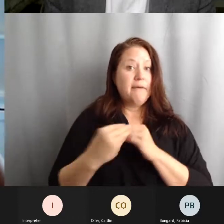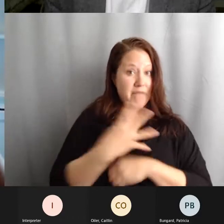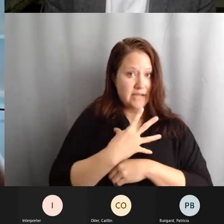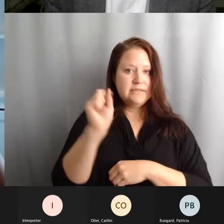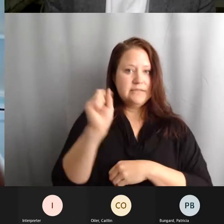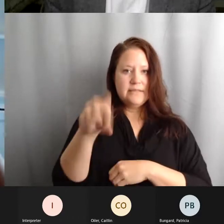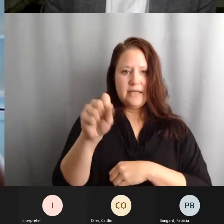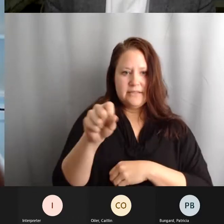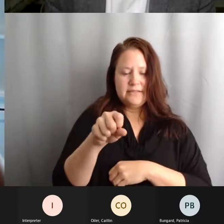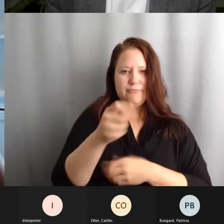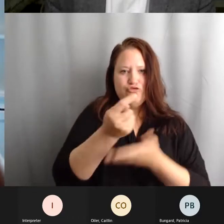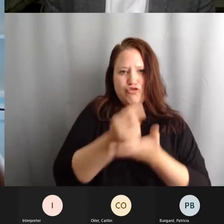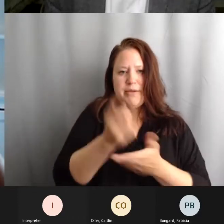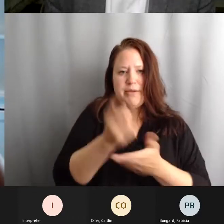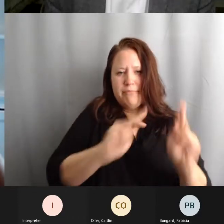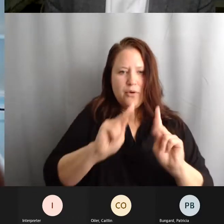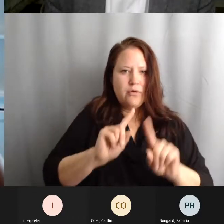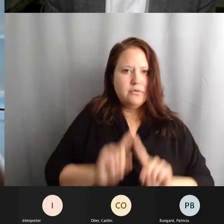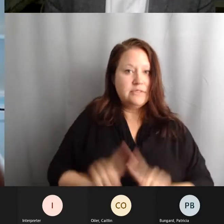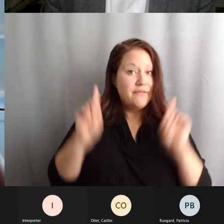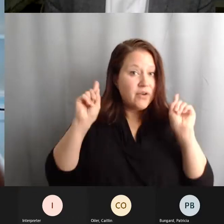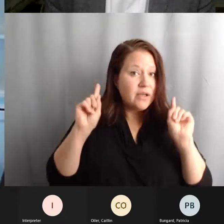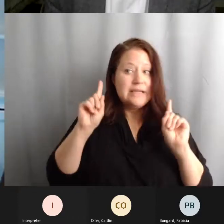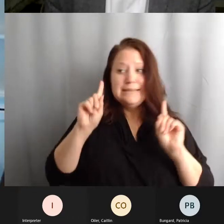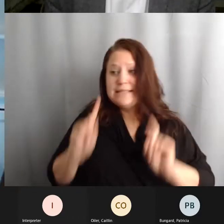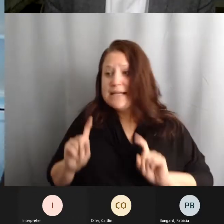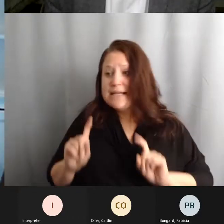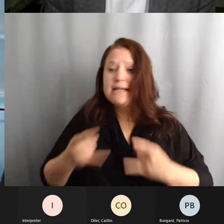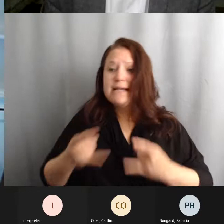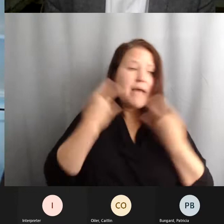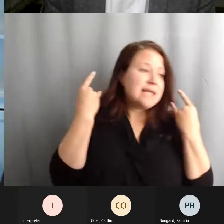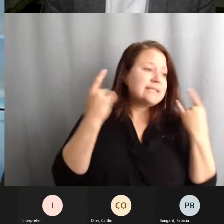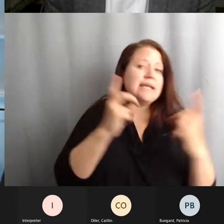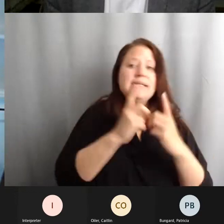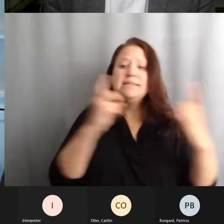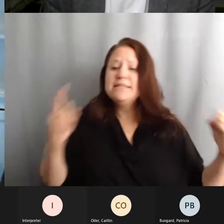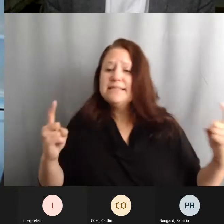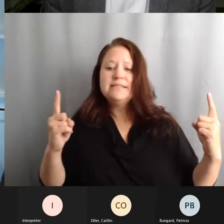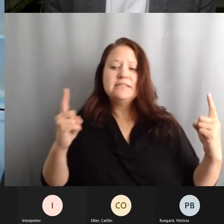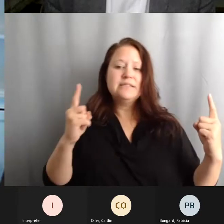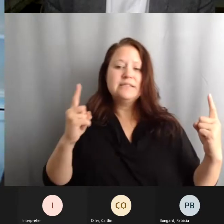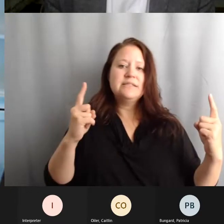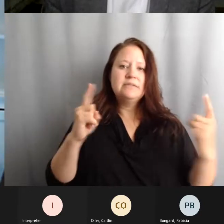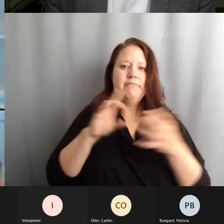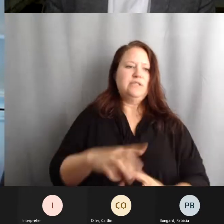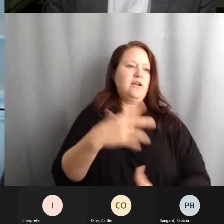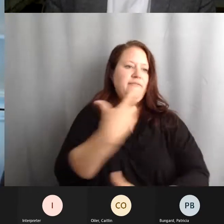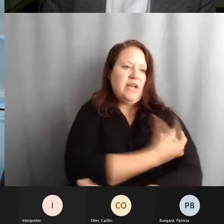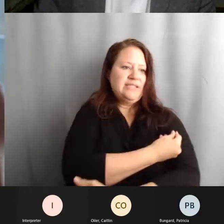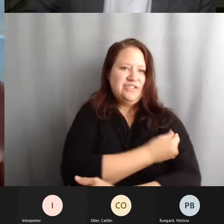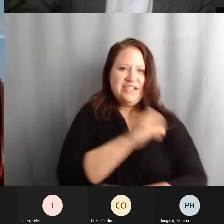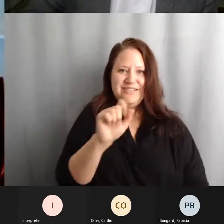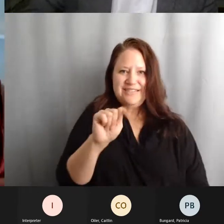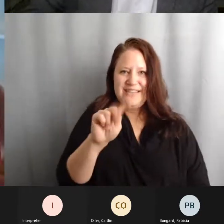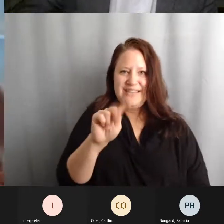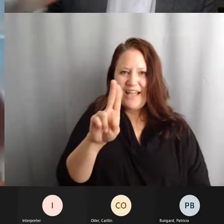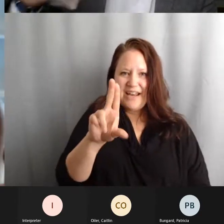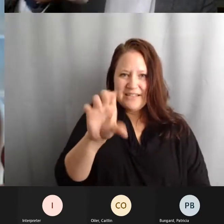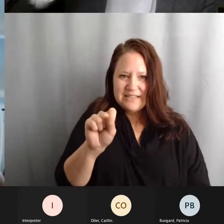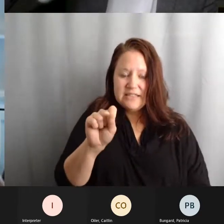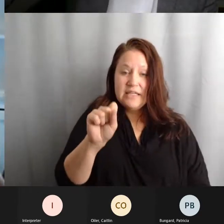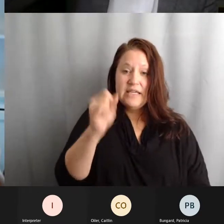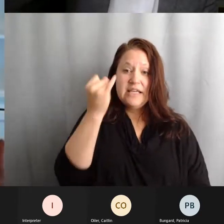treat people differently, whether it's testing, masking, distance, based on their vaccination status, as long as we don't have